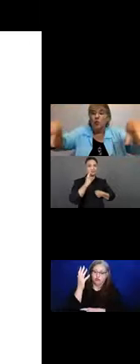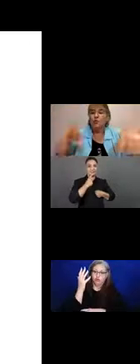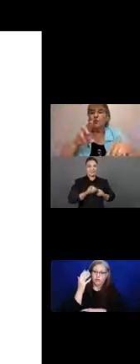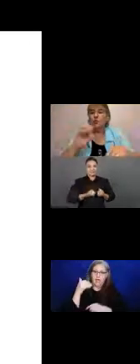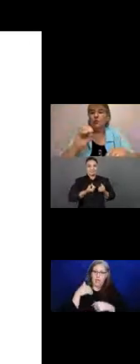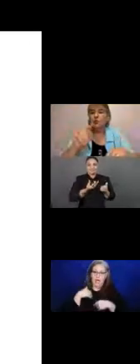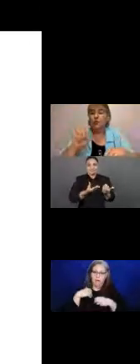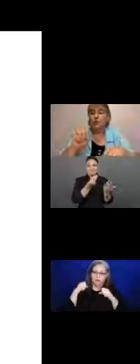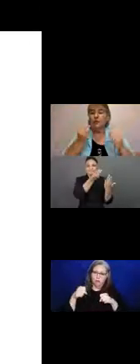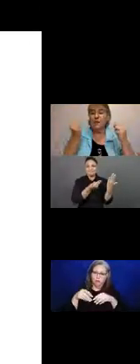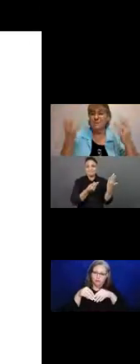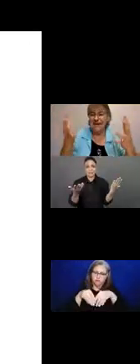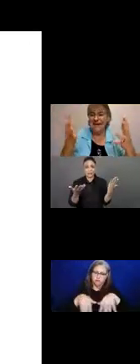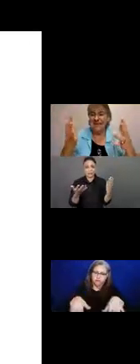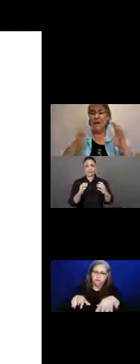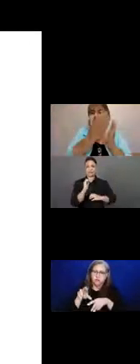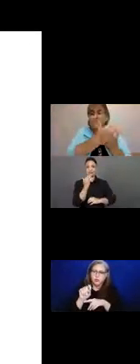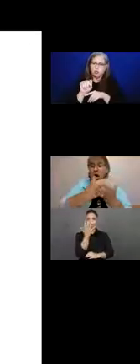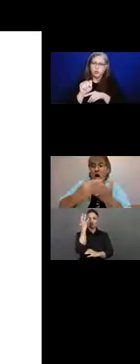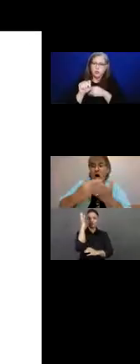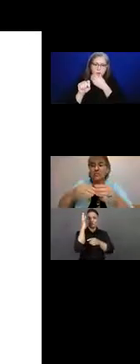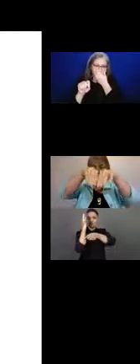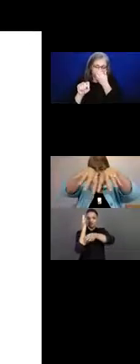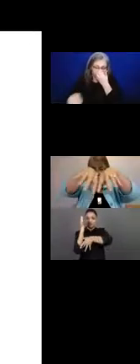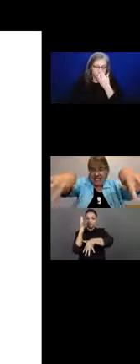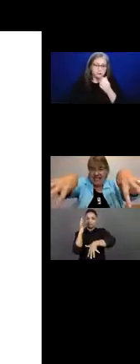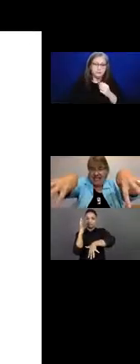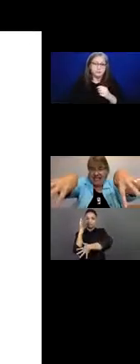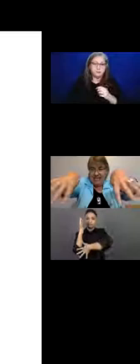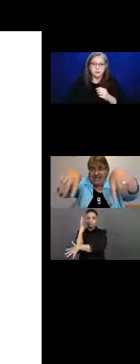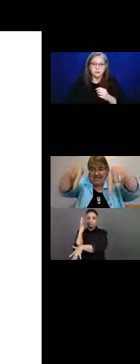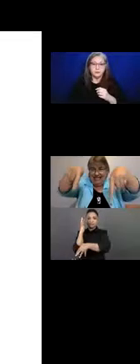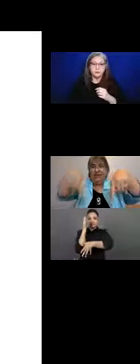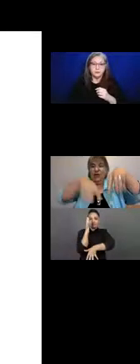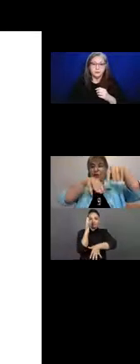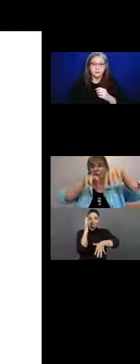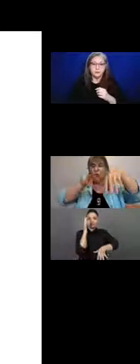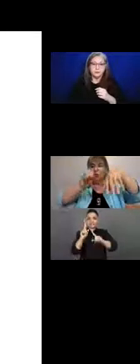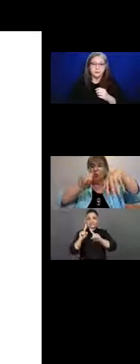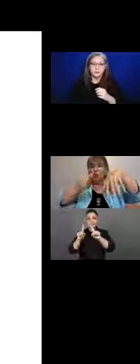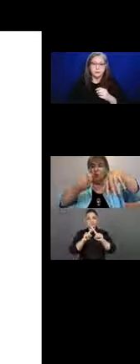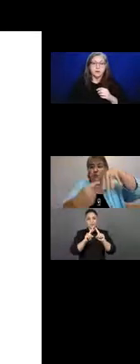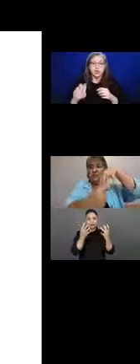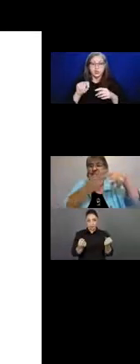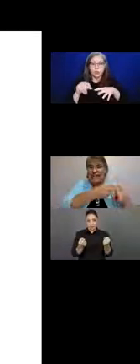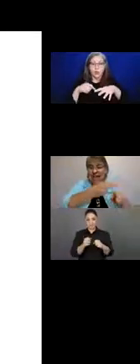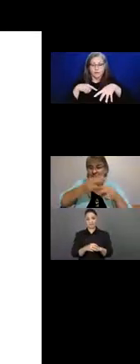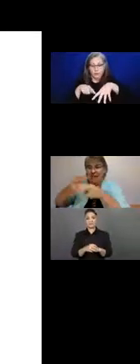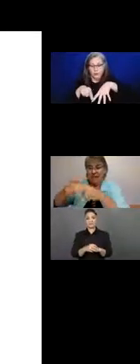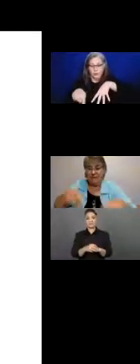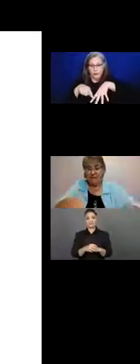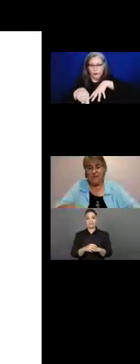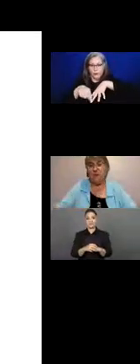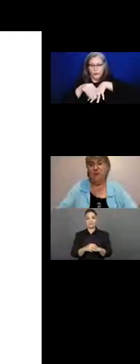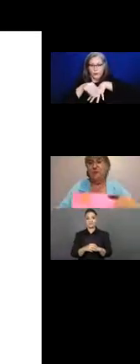roots, with many parts in the roots, the